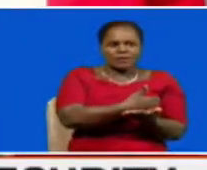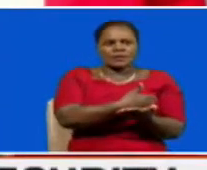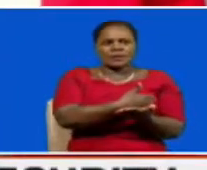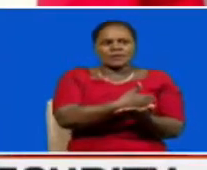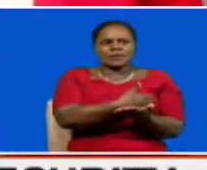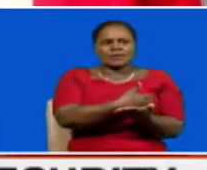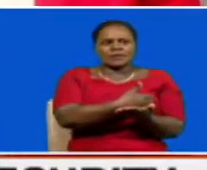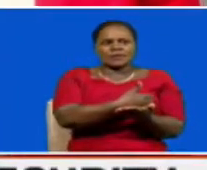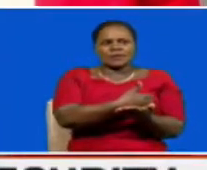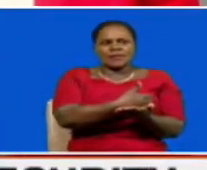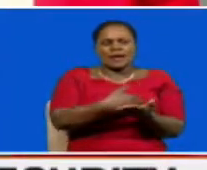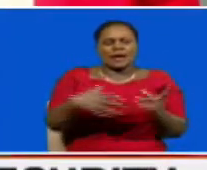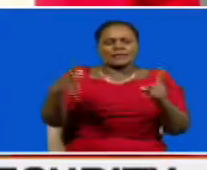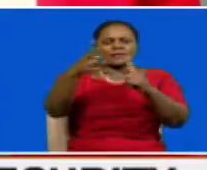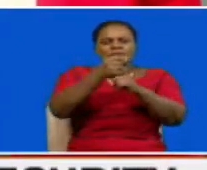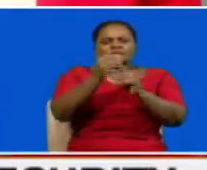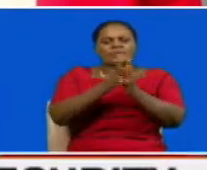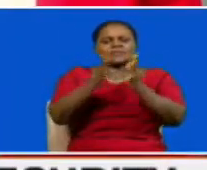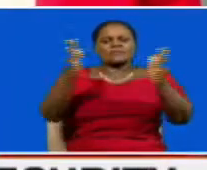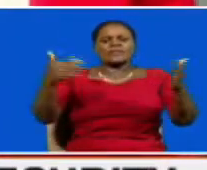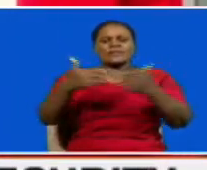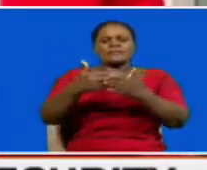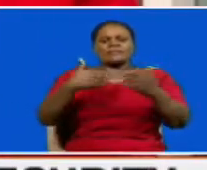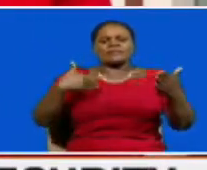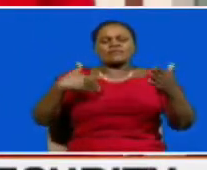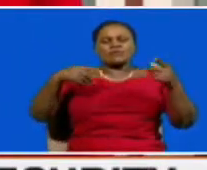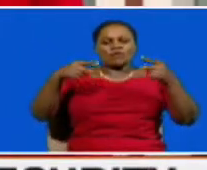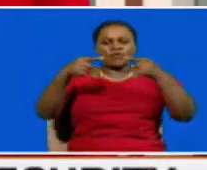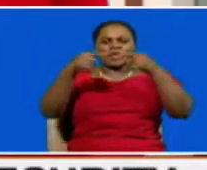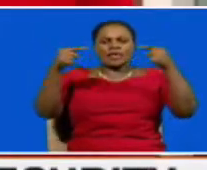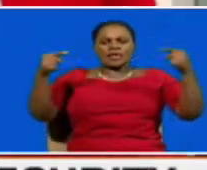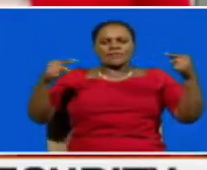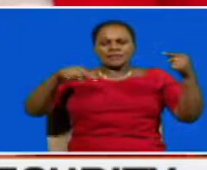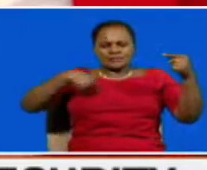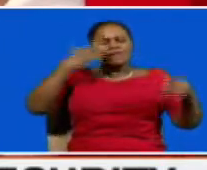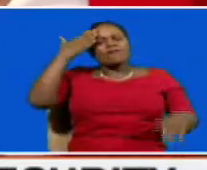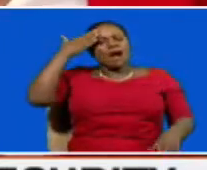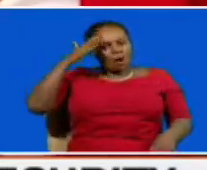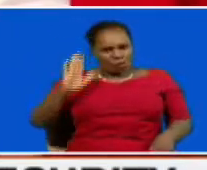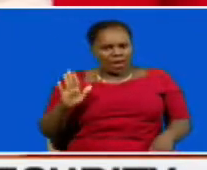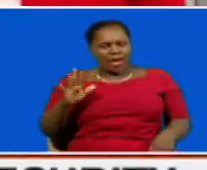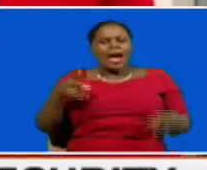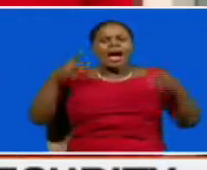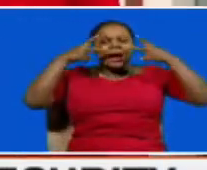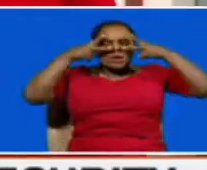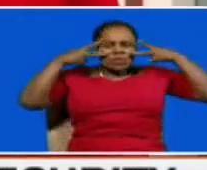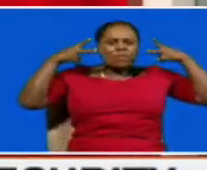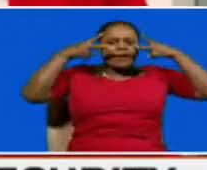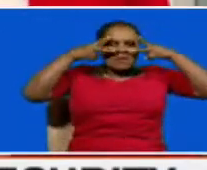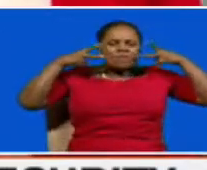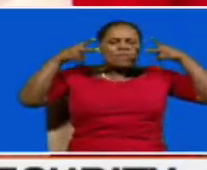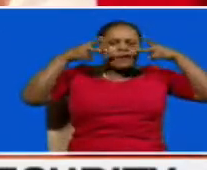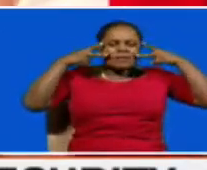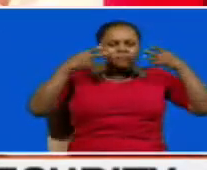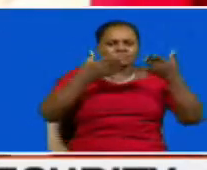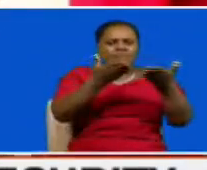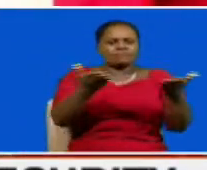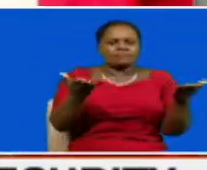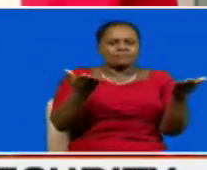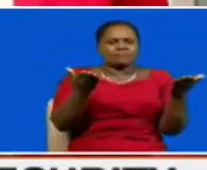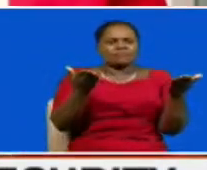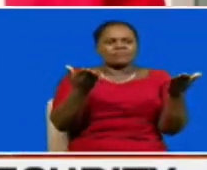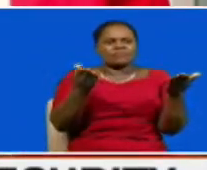several steps ahead of the enemy. We are always aware that terrorists only